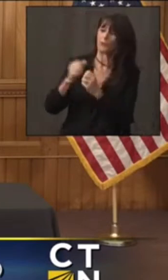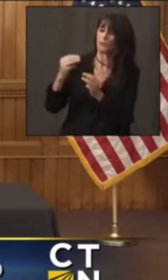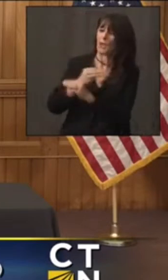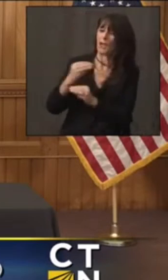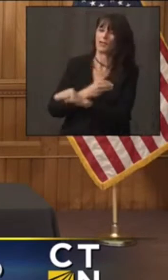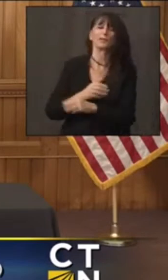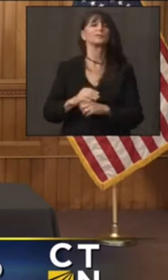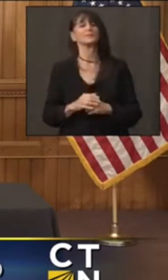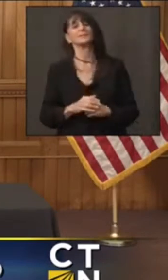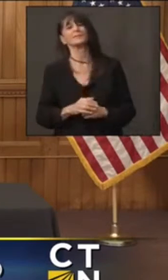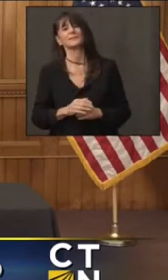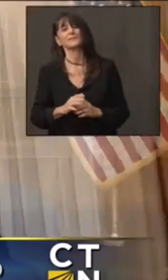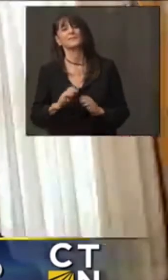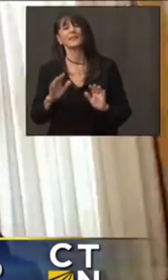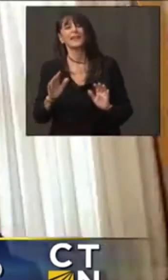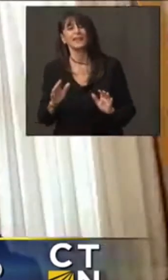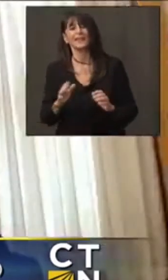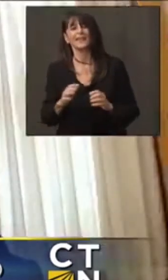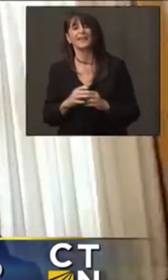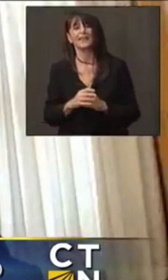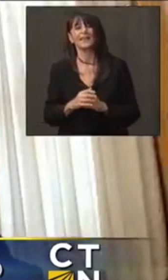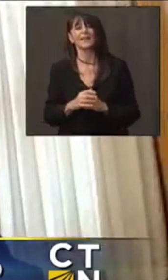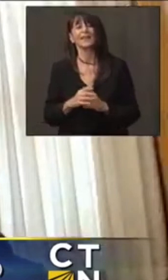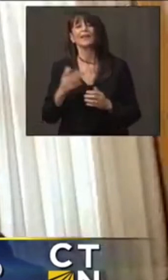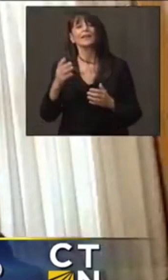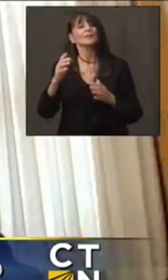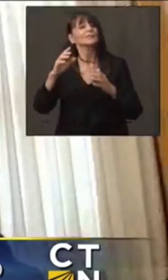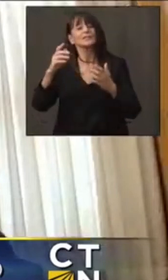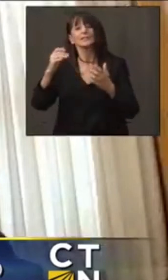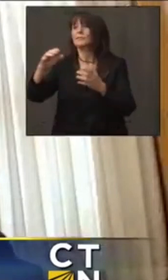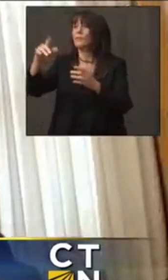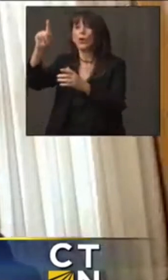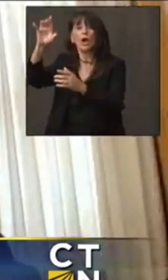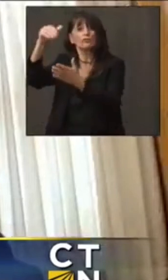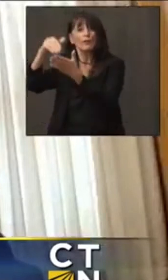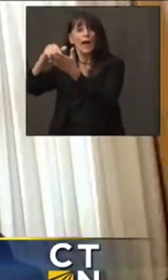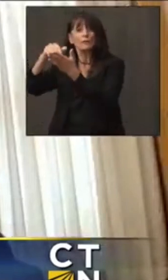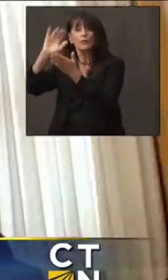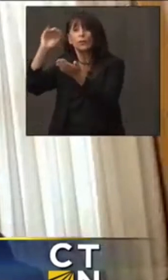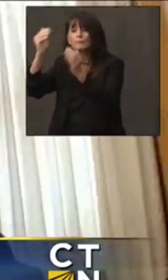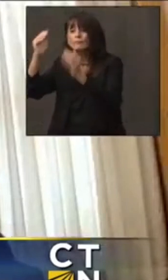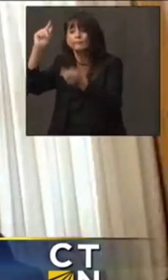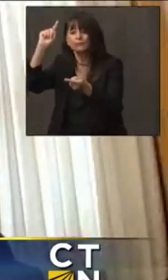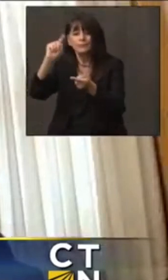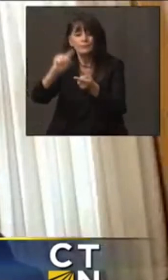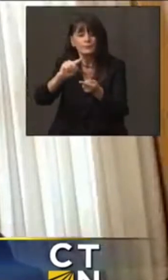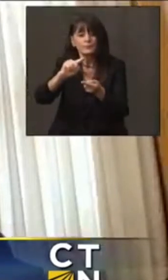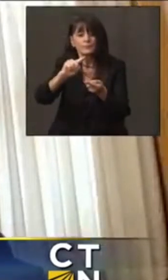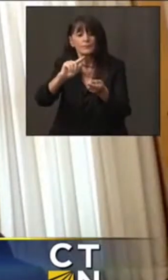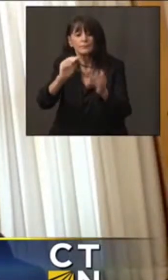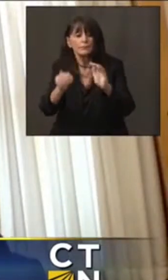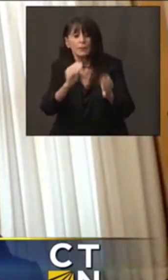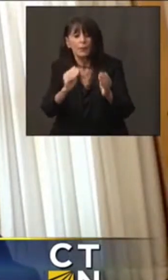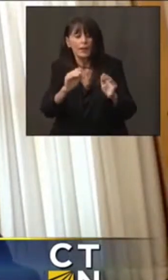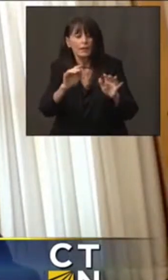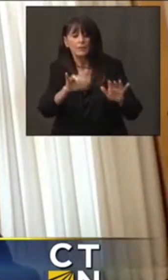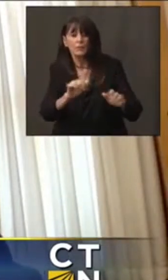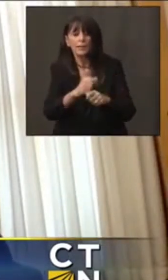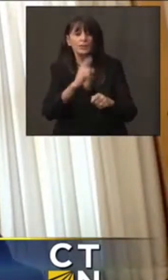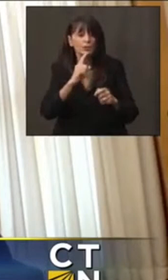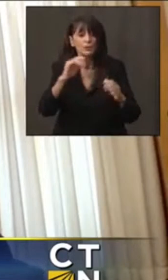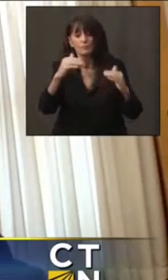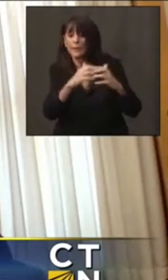It's simply a way just to adjust it for the size of the population in the town, so that people are on more of a normalized basis.